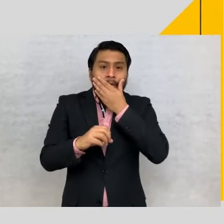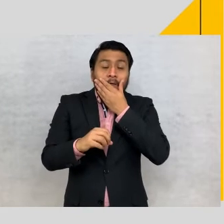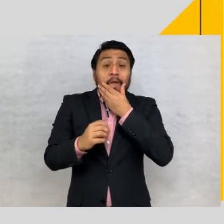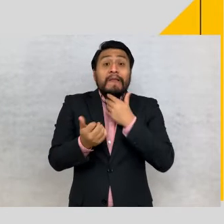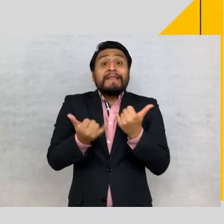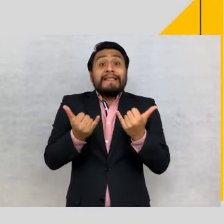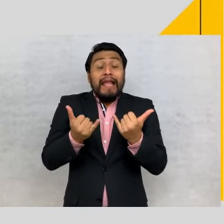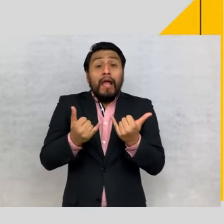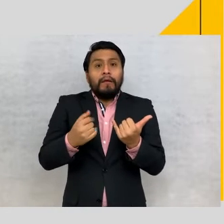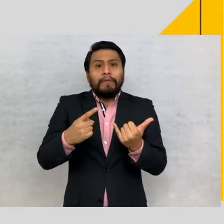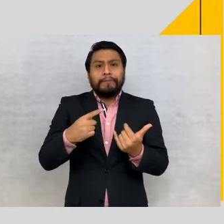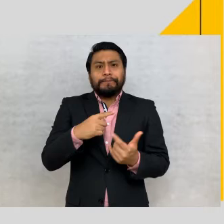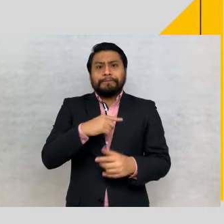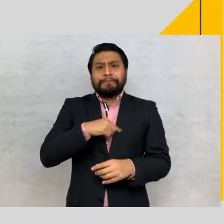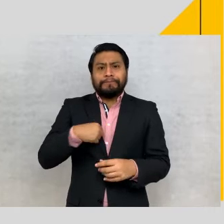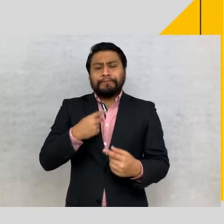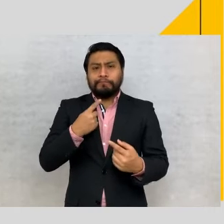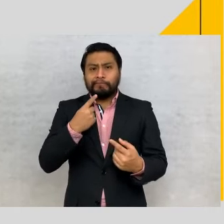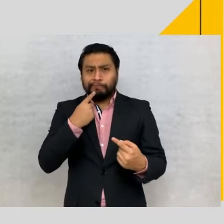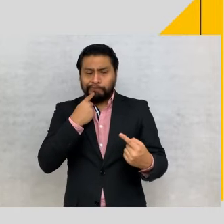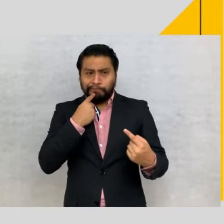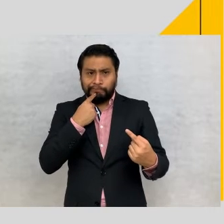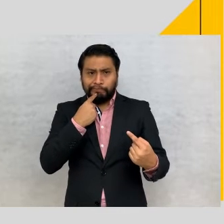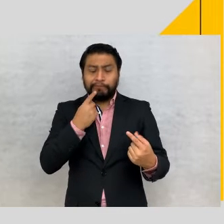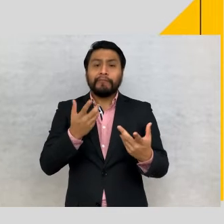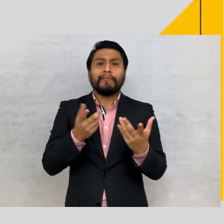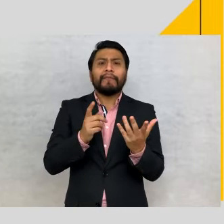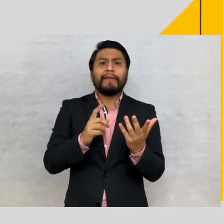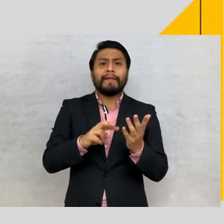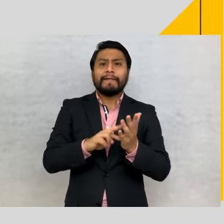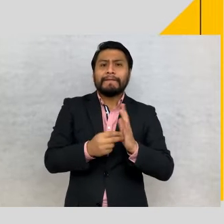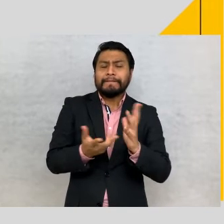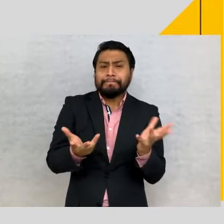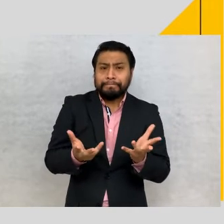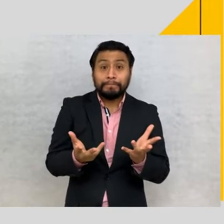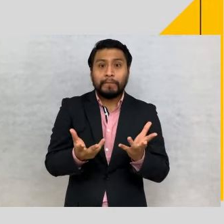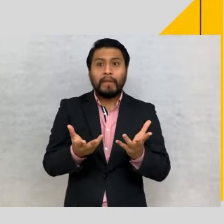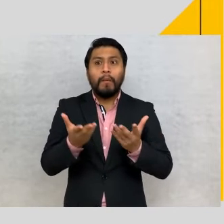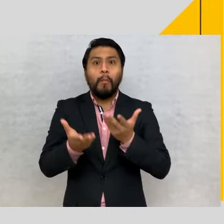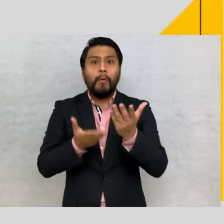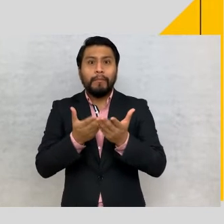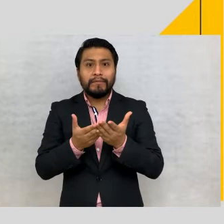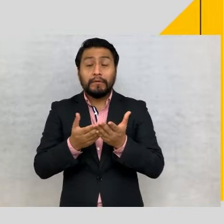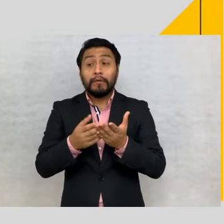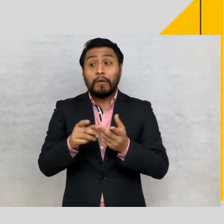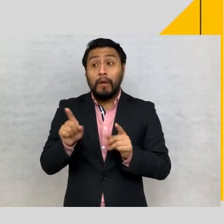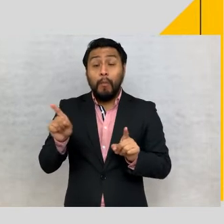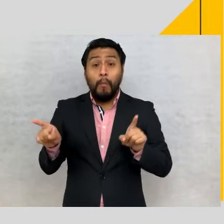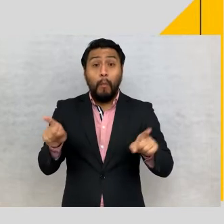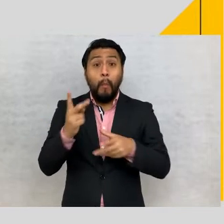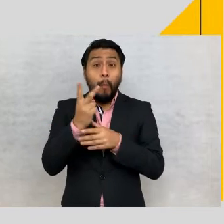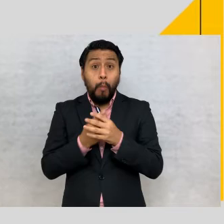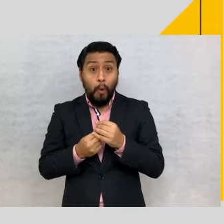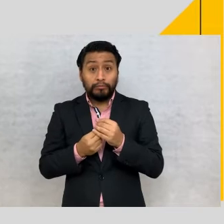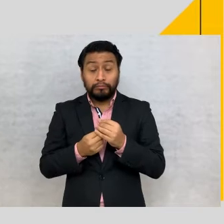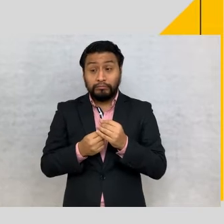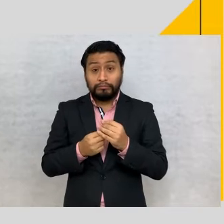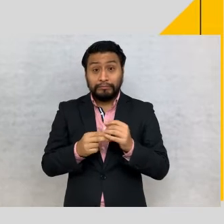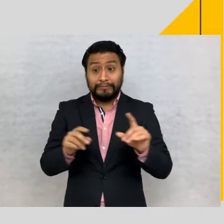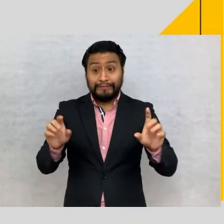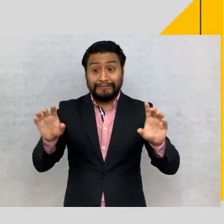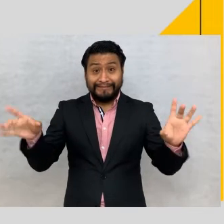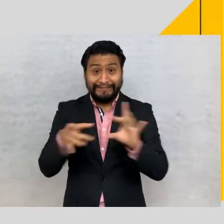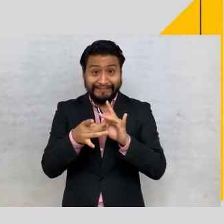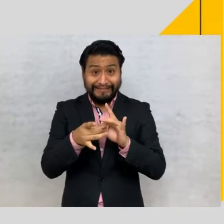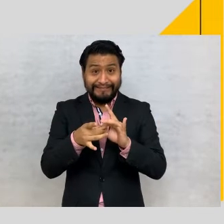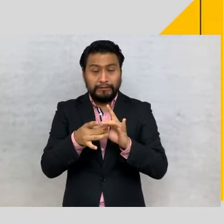are now debating has to do with proposing an analysis from two epistemic planes, one